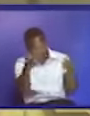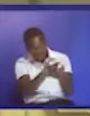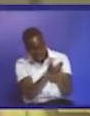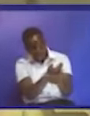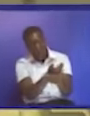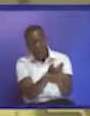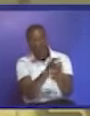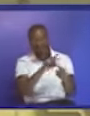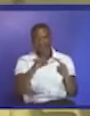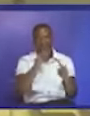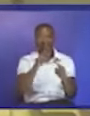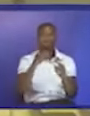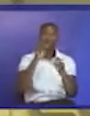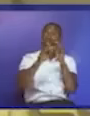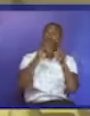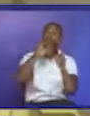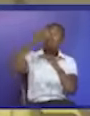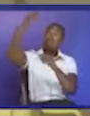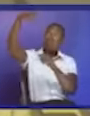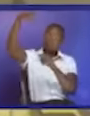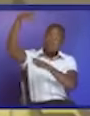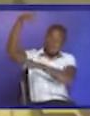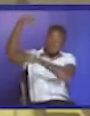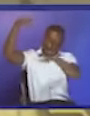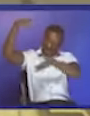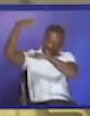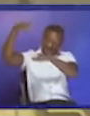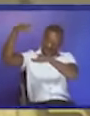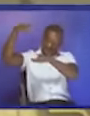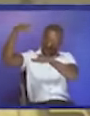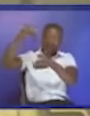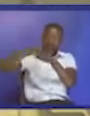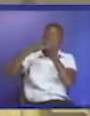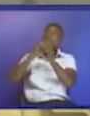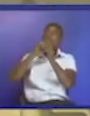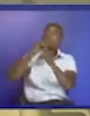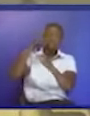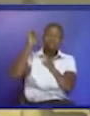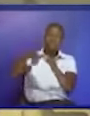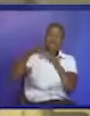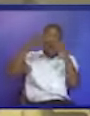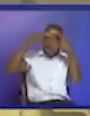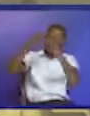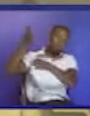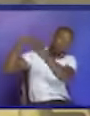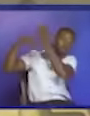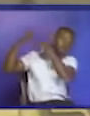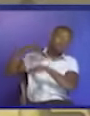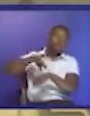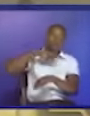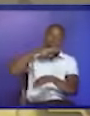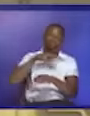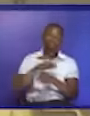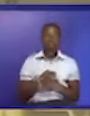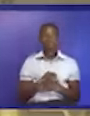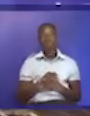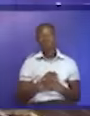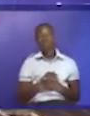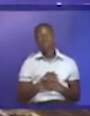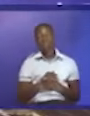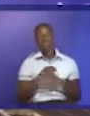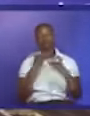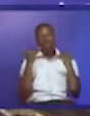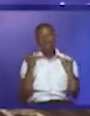provided it is under the sun, that event has its parallel somewhere in history. This